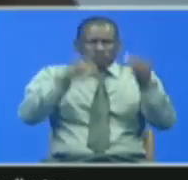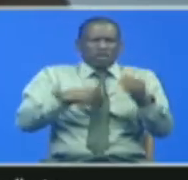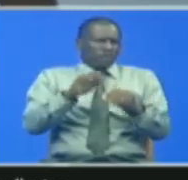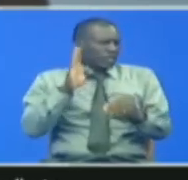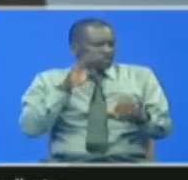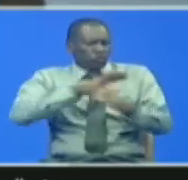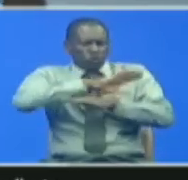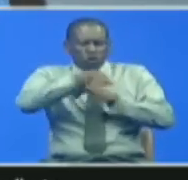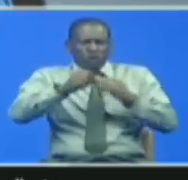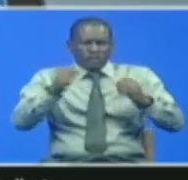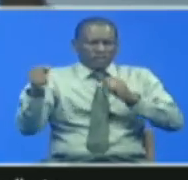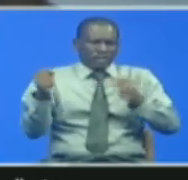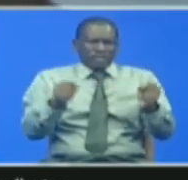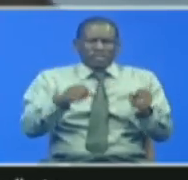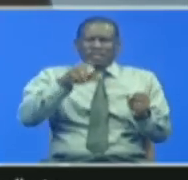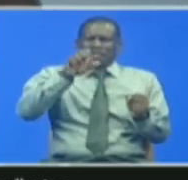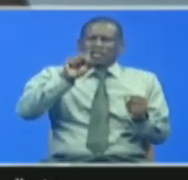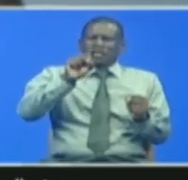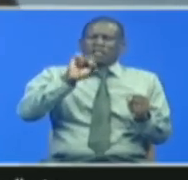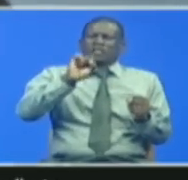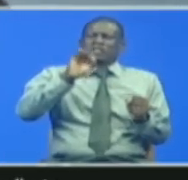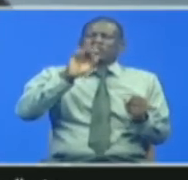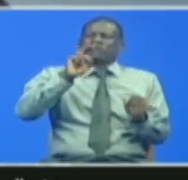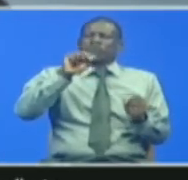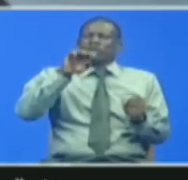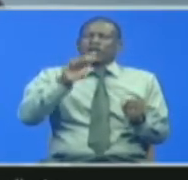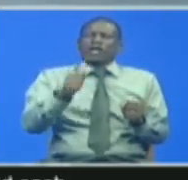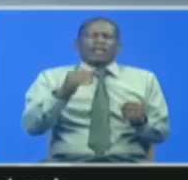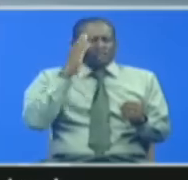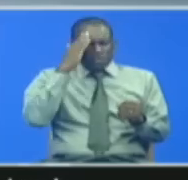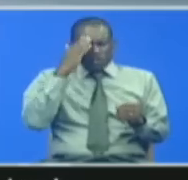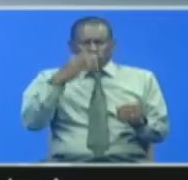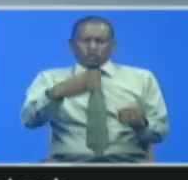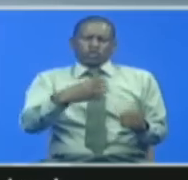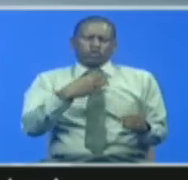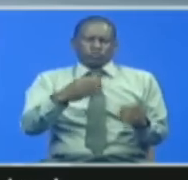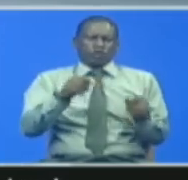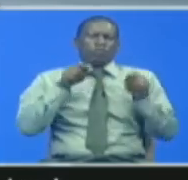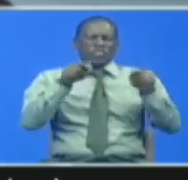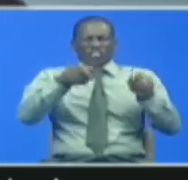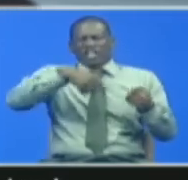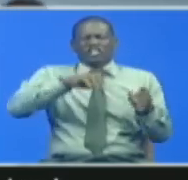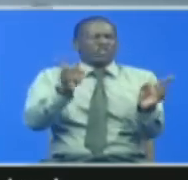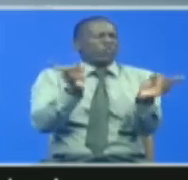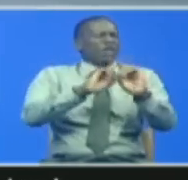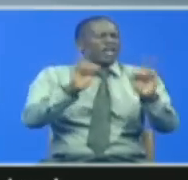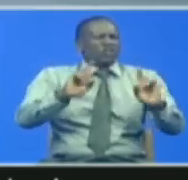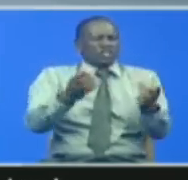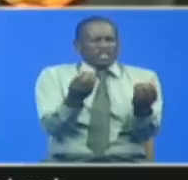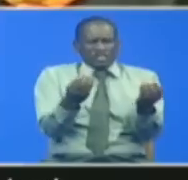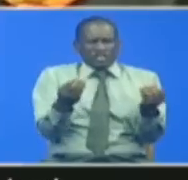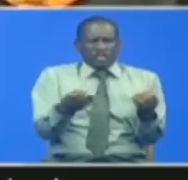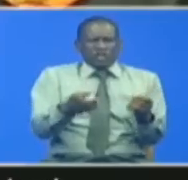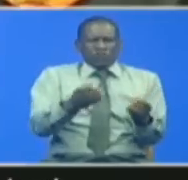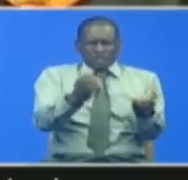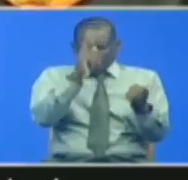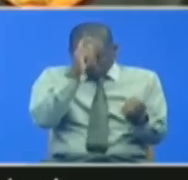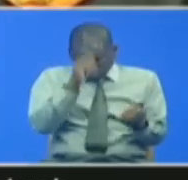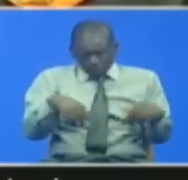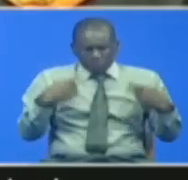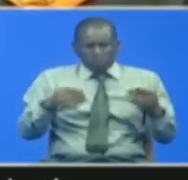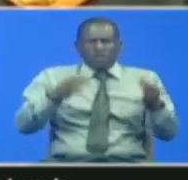Yule Sifuna ambaye anaona sisi atatutisha, mwambie sisi si watu wa kutishwa, sisi ni watu wa heshima. The